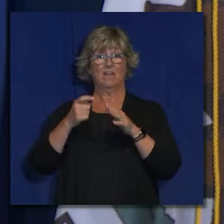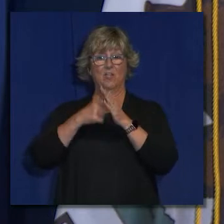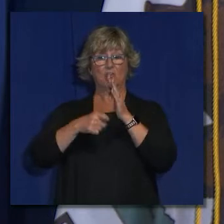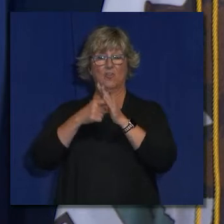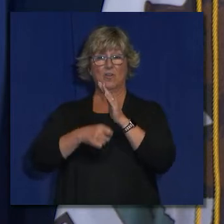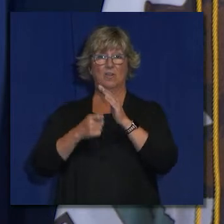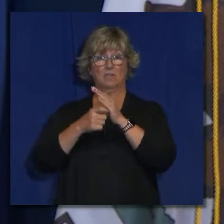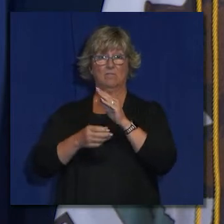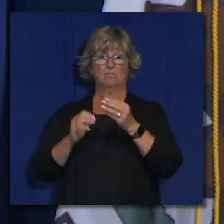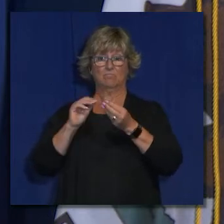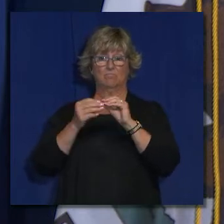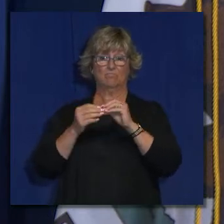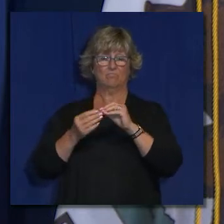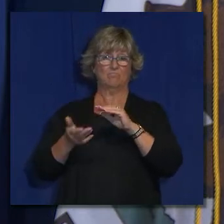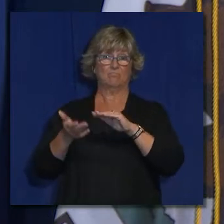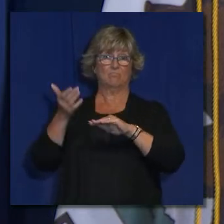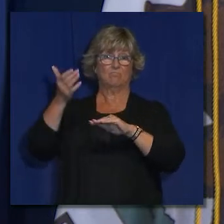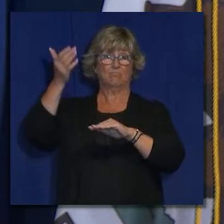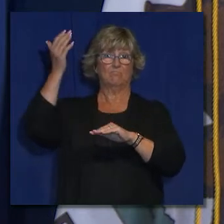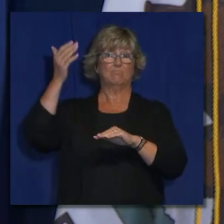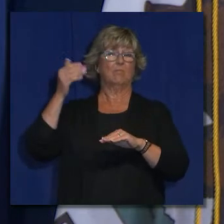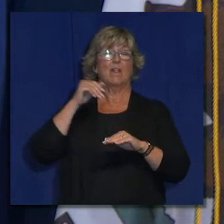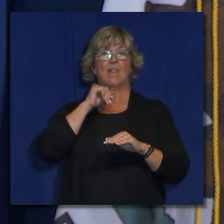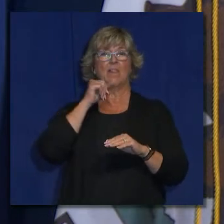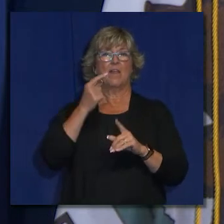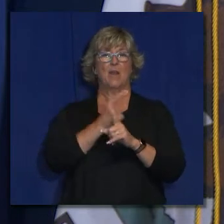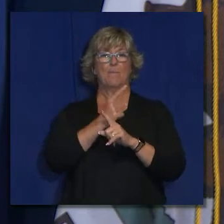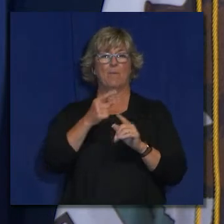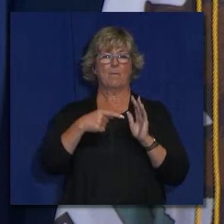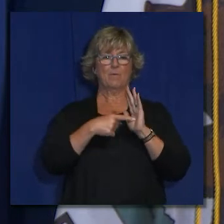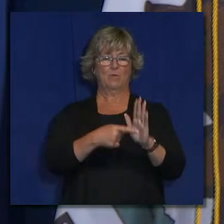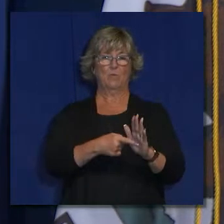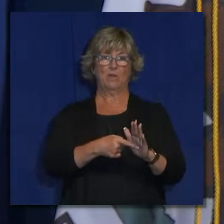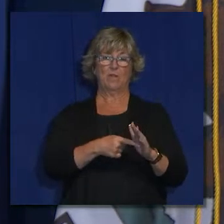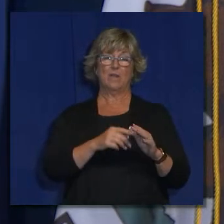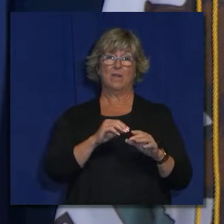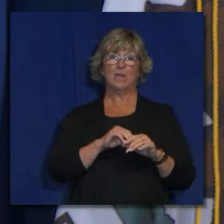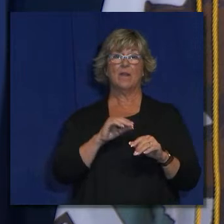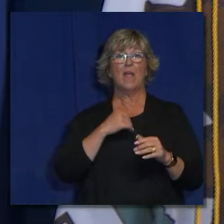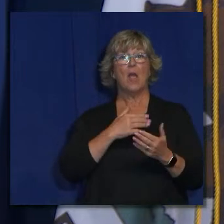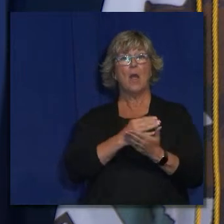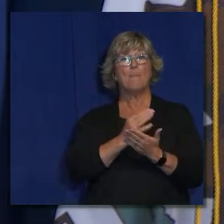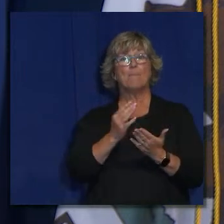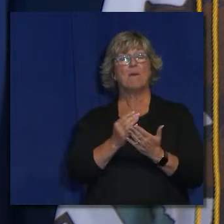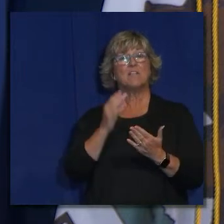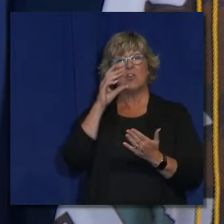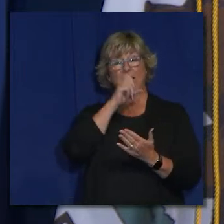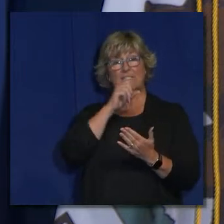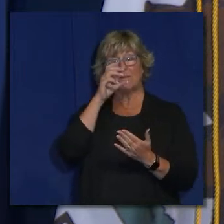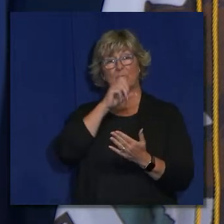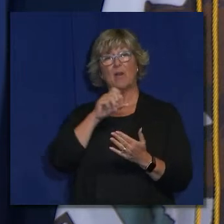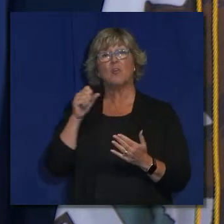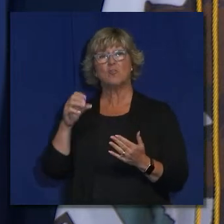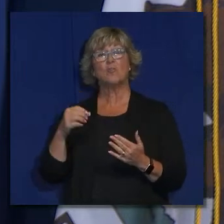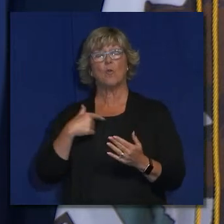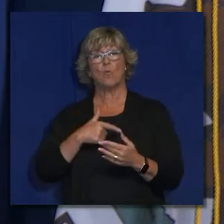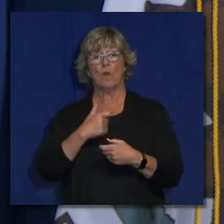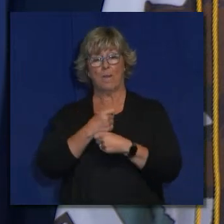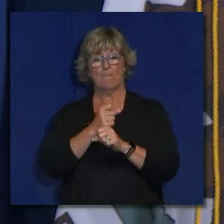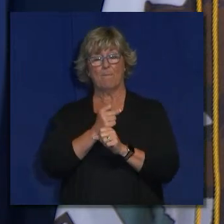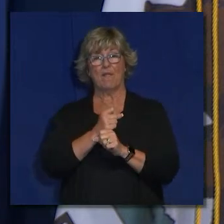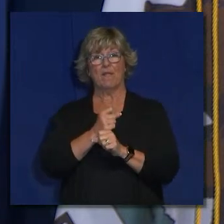in the numbers have not been properly reflected in our budget estimates. And so we are